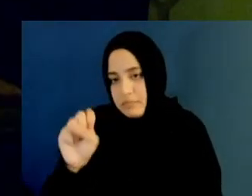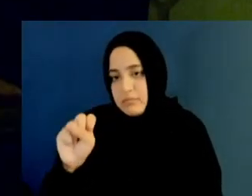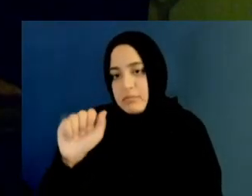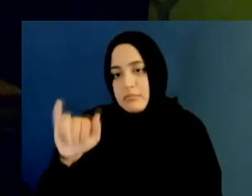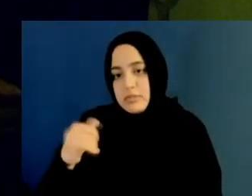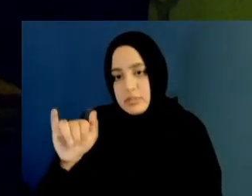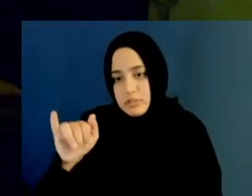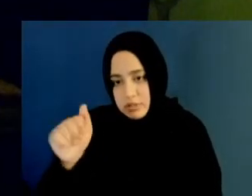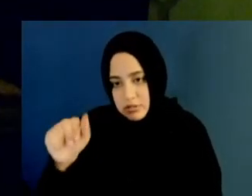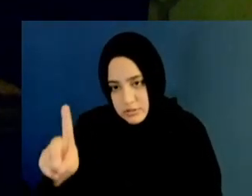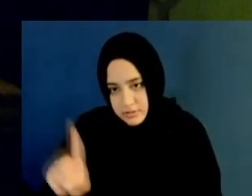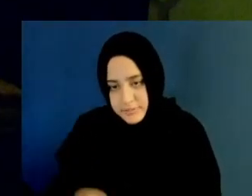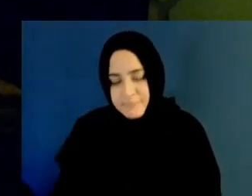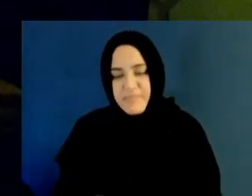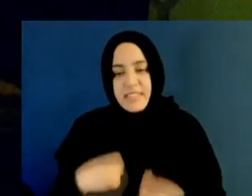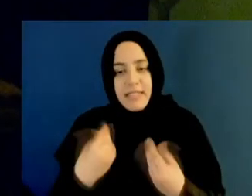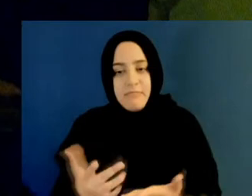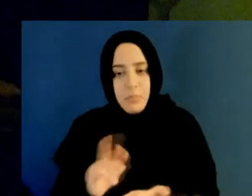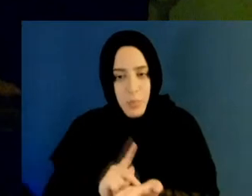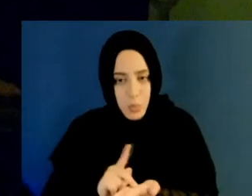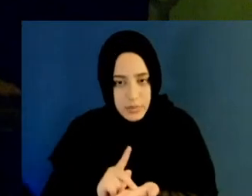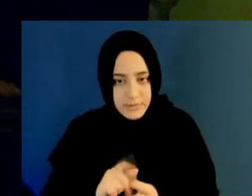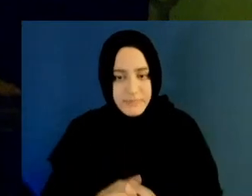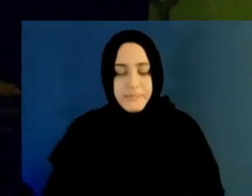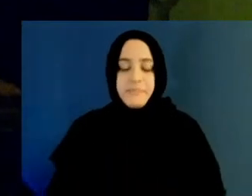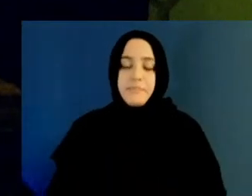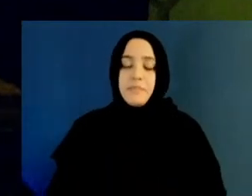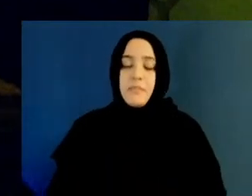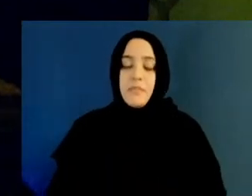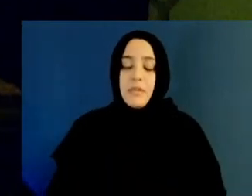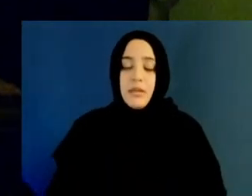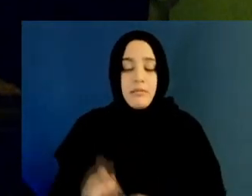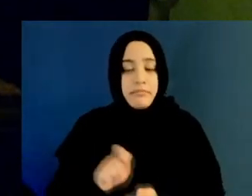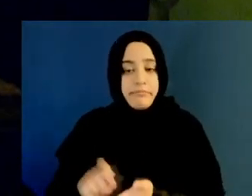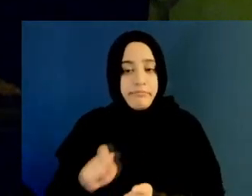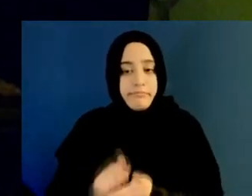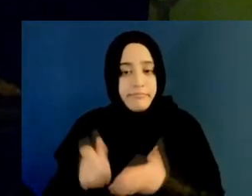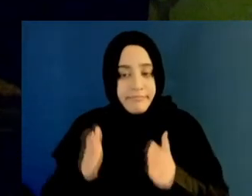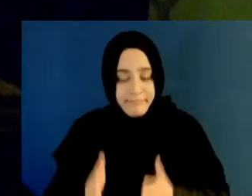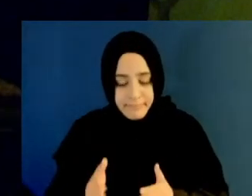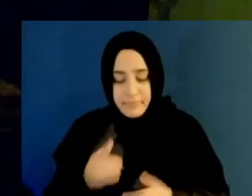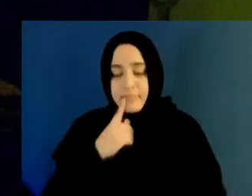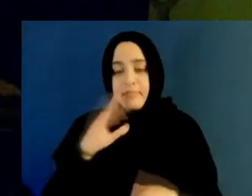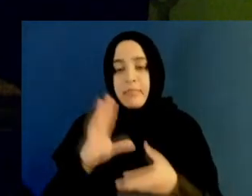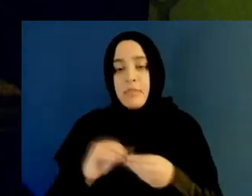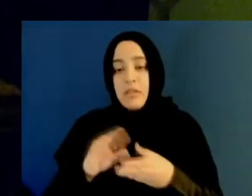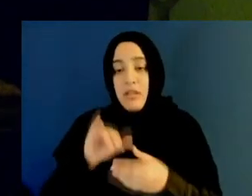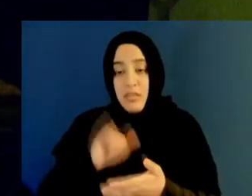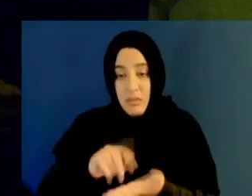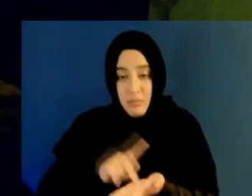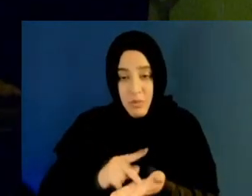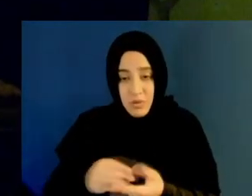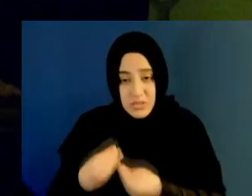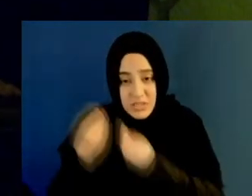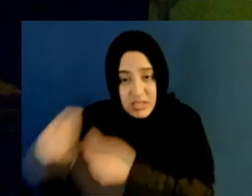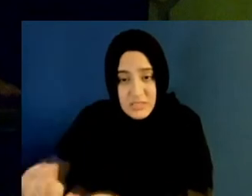Arbab al-Makatil mention over here that the intensity of the poison that was given to